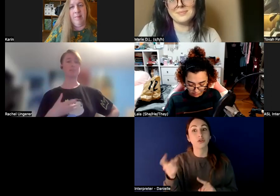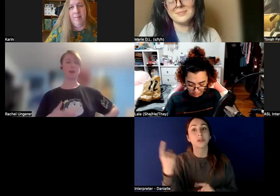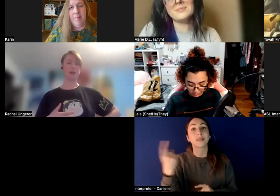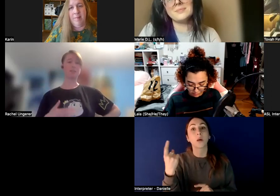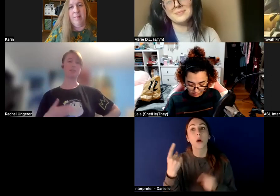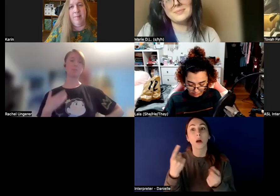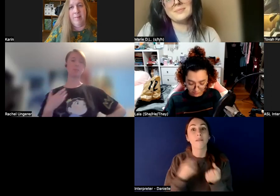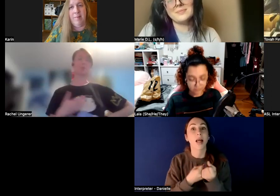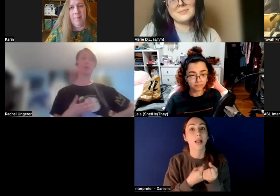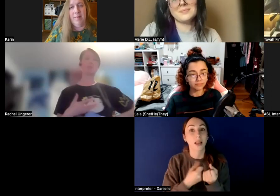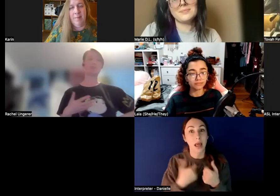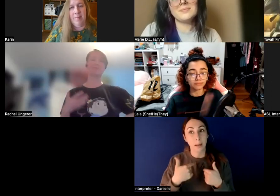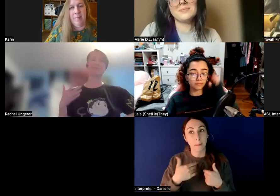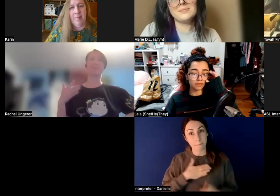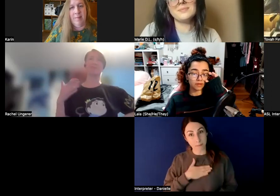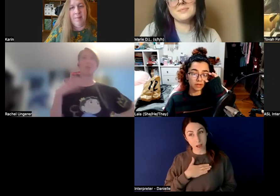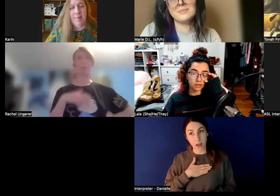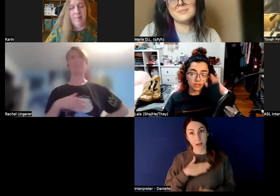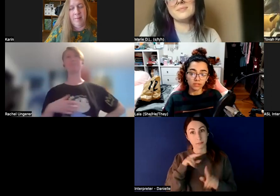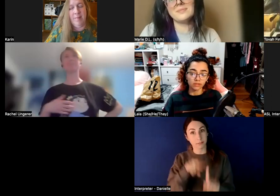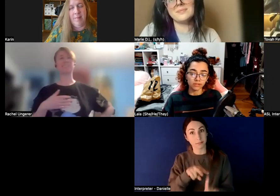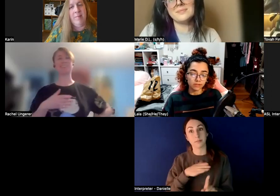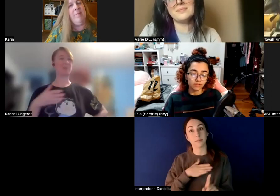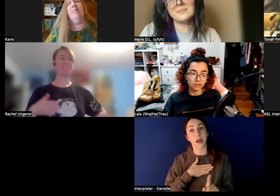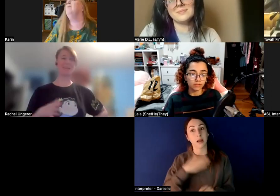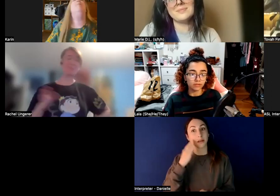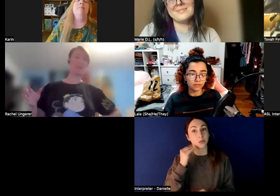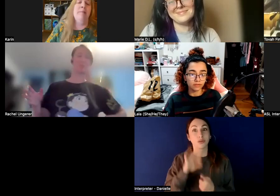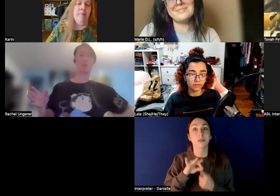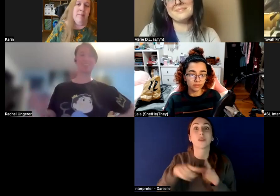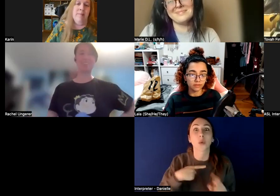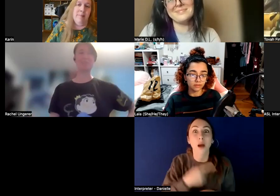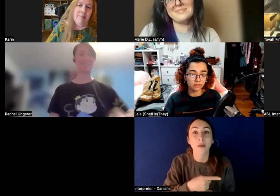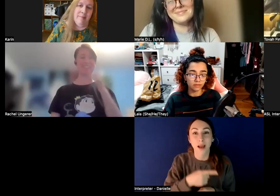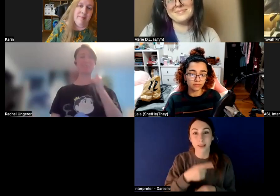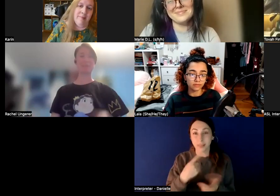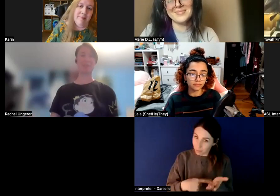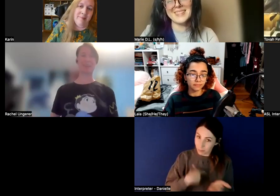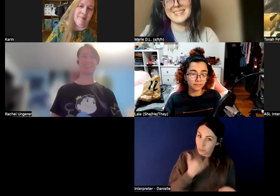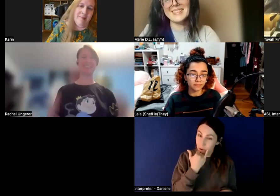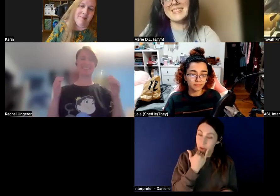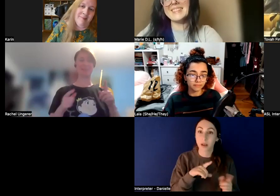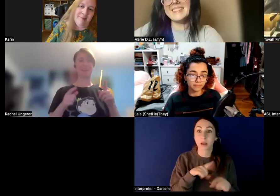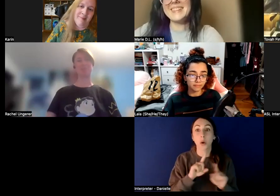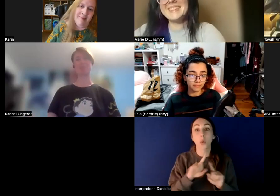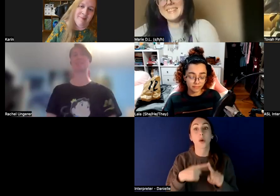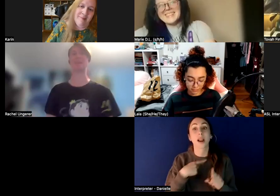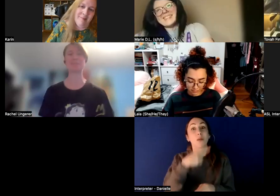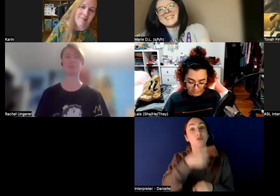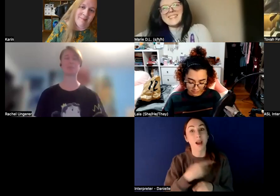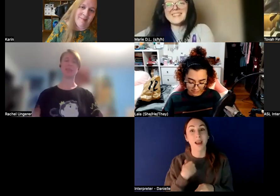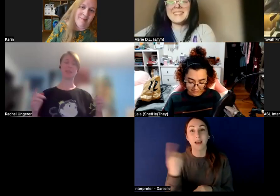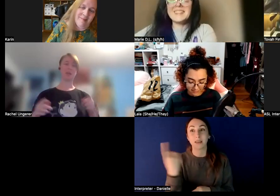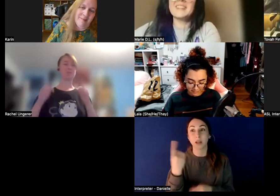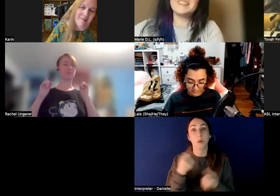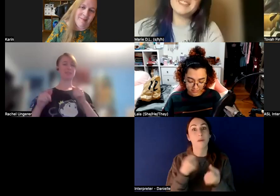validating my side, especially when I am right, doesn't happen all the time. Sometimes I'm wrong, but in the times when I'm right, is very helpful